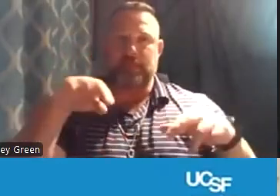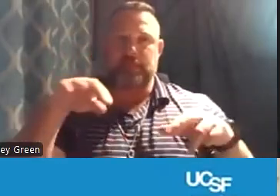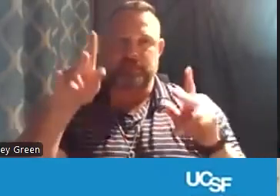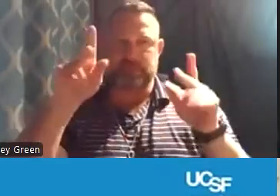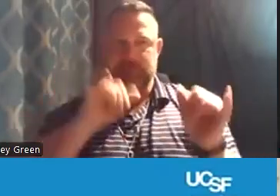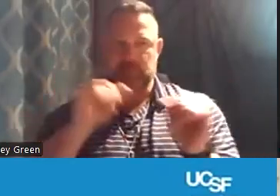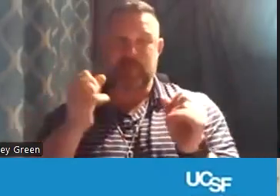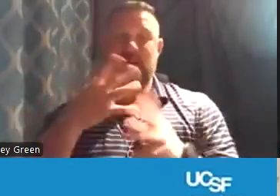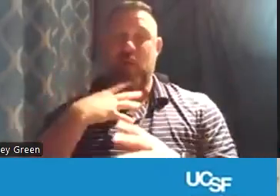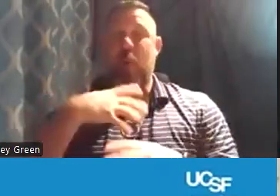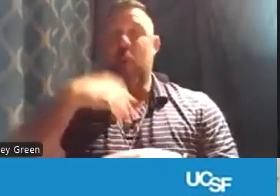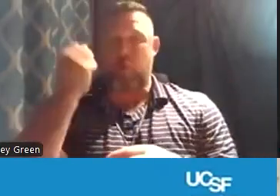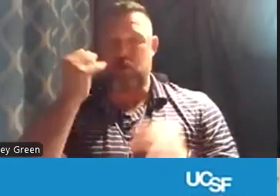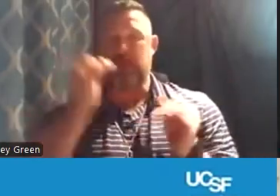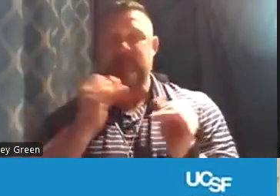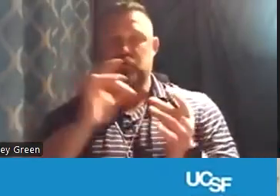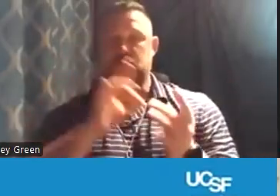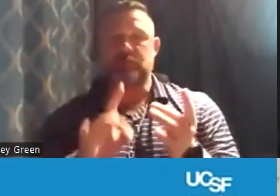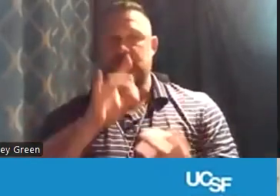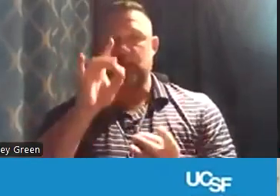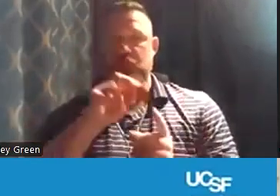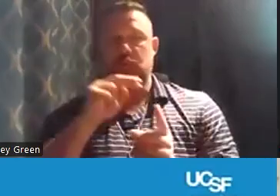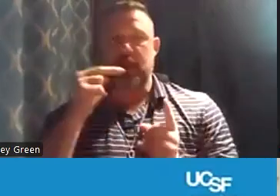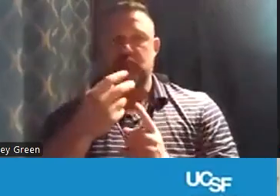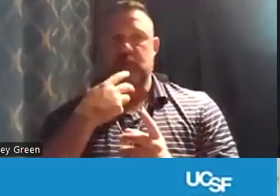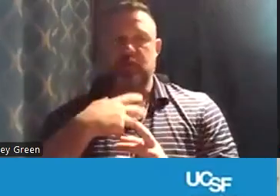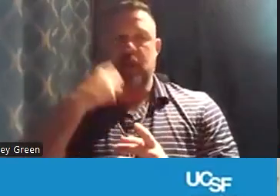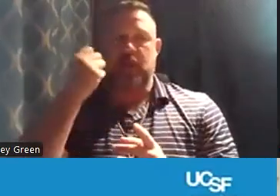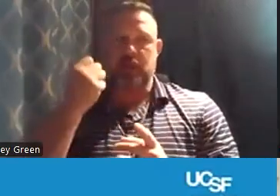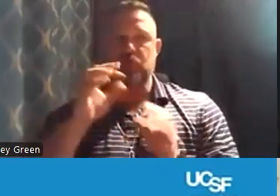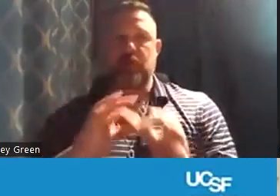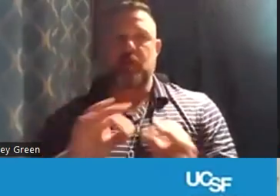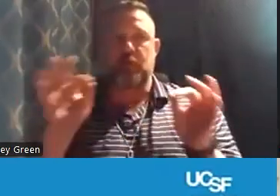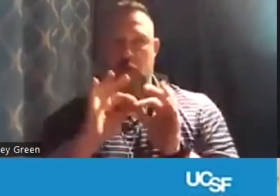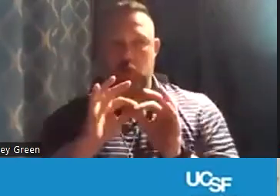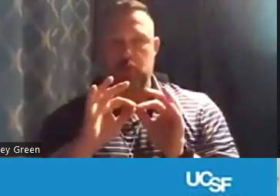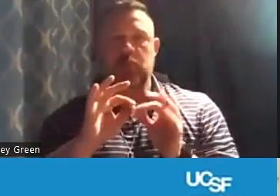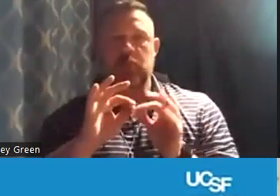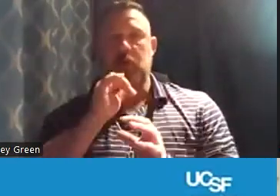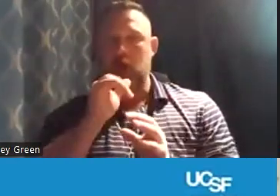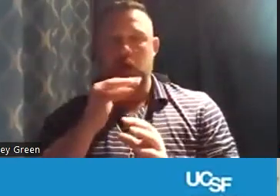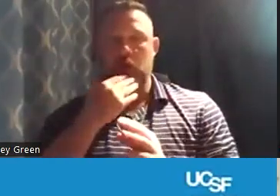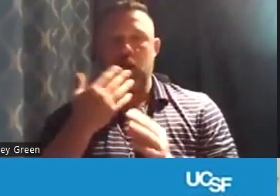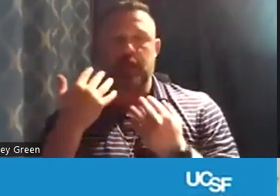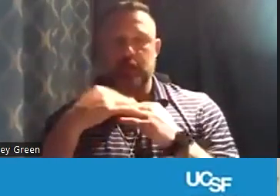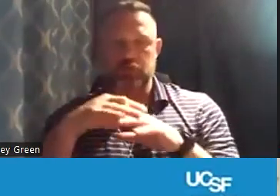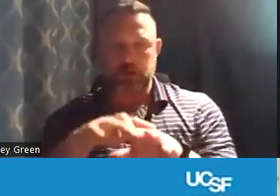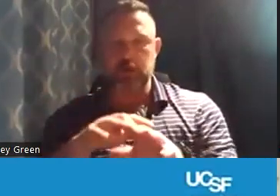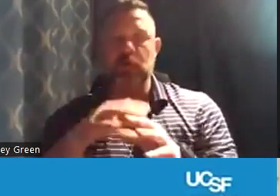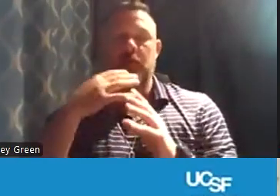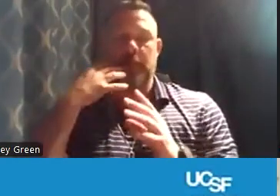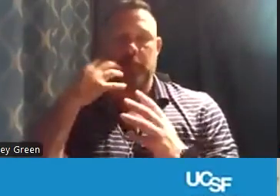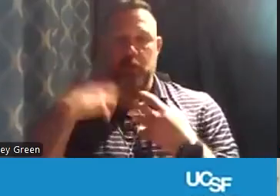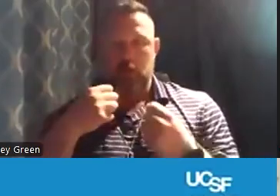older individuals, the spiritual aspects of aging are very important and are not well integrated with the mental health,